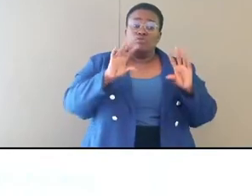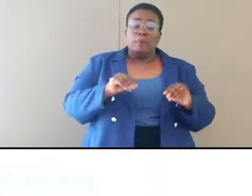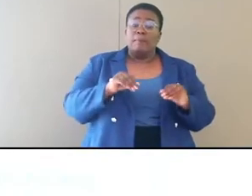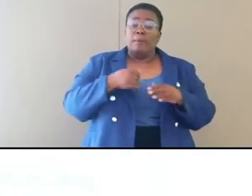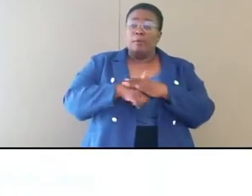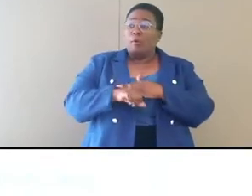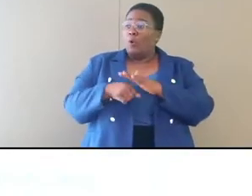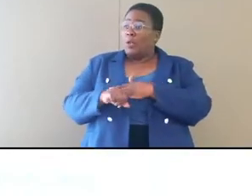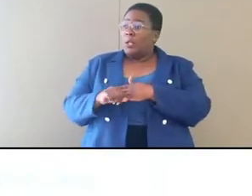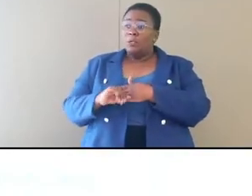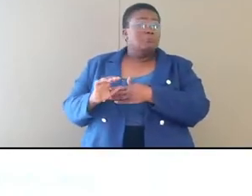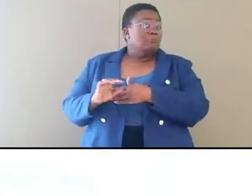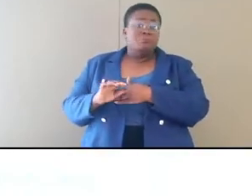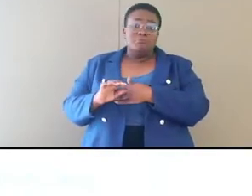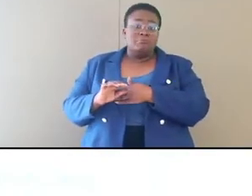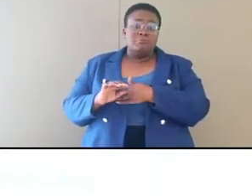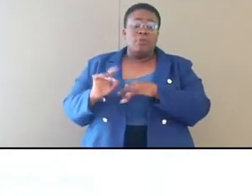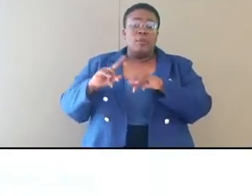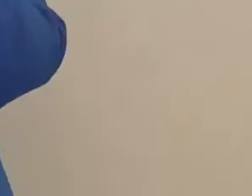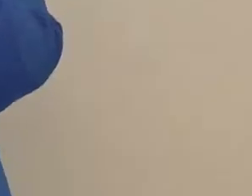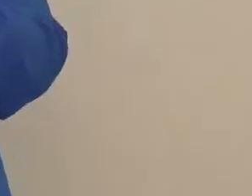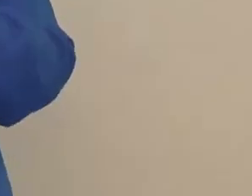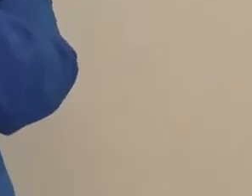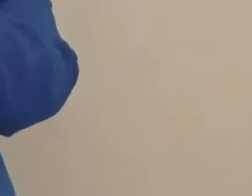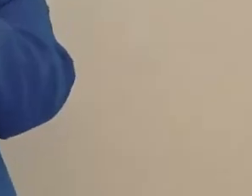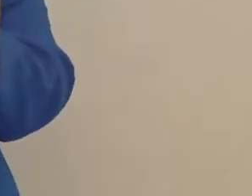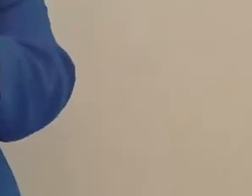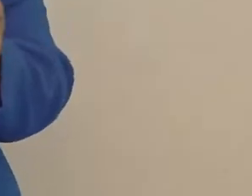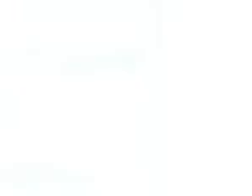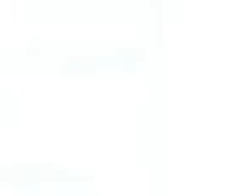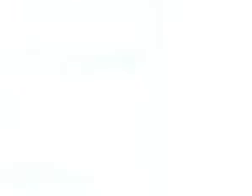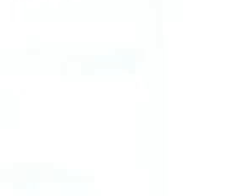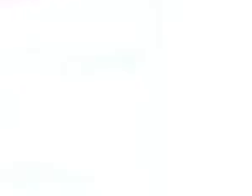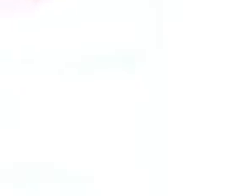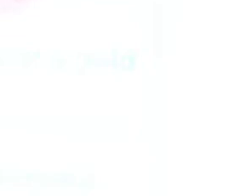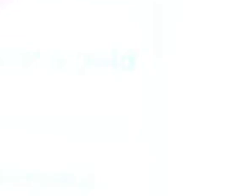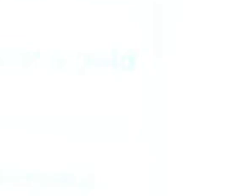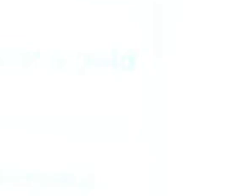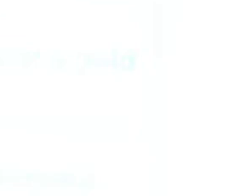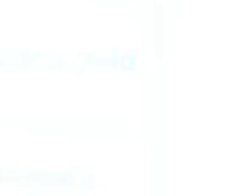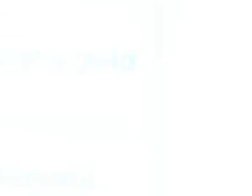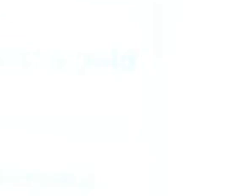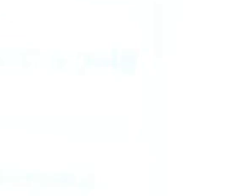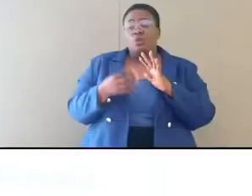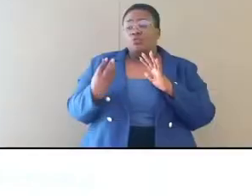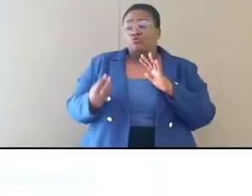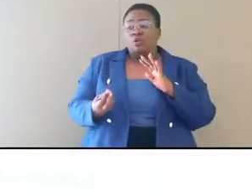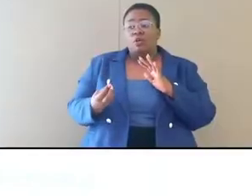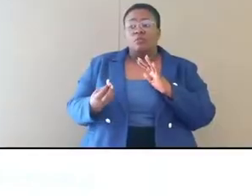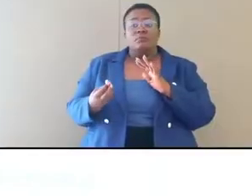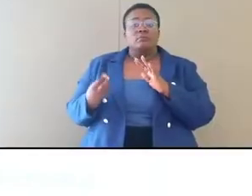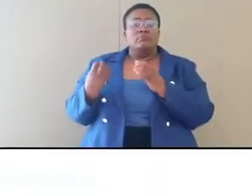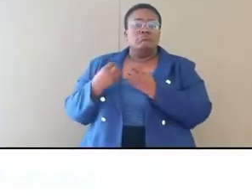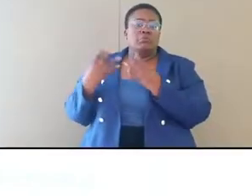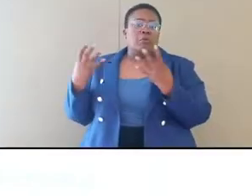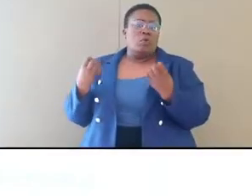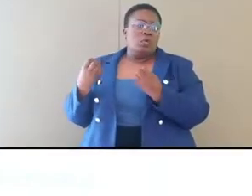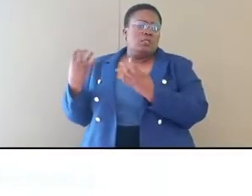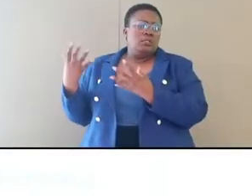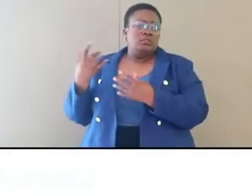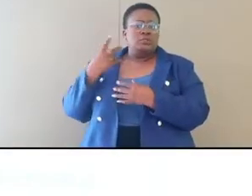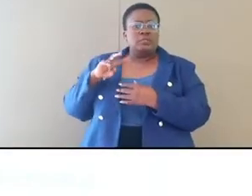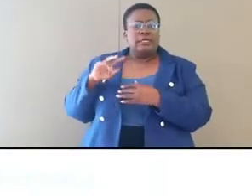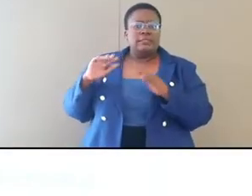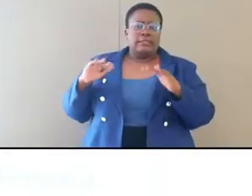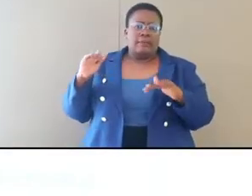They couldn't get registered. So the top line shows our child population. It's fairly stable, in fact,